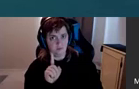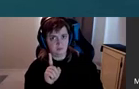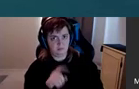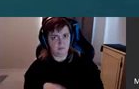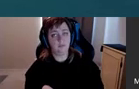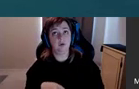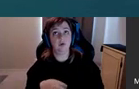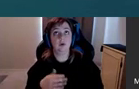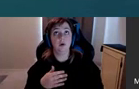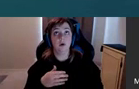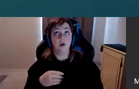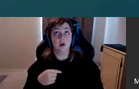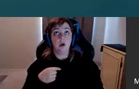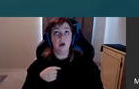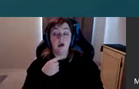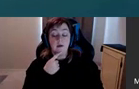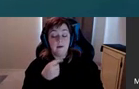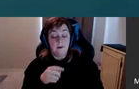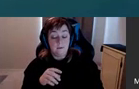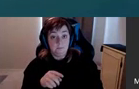she was originally from India.